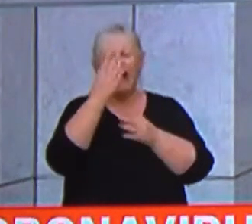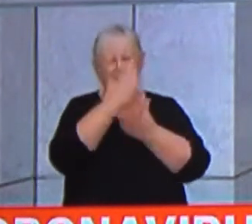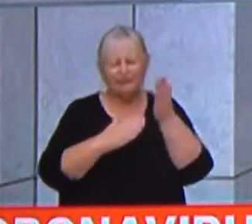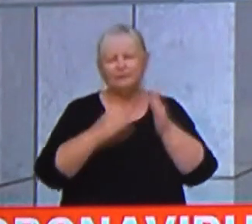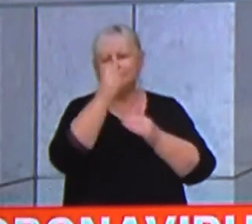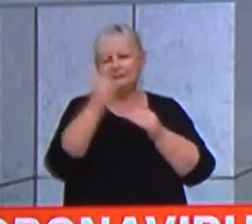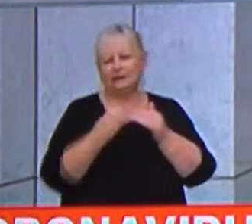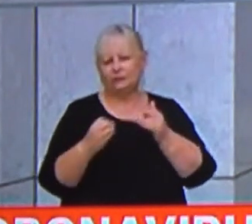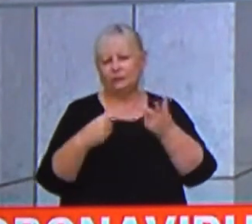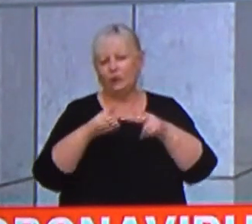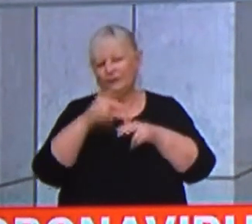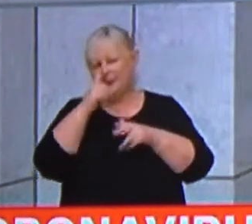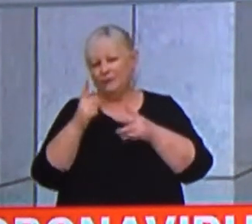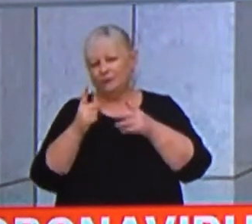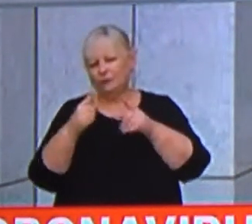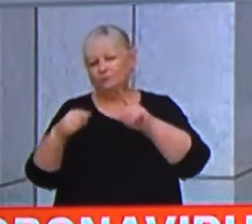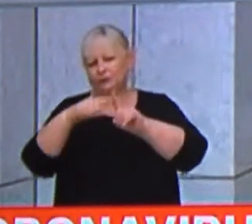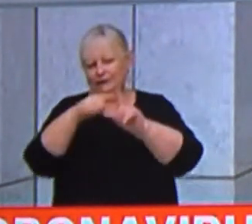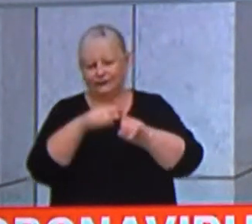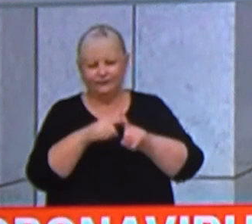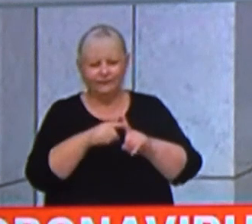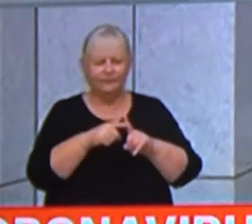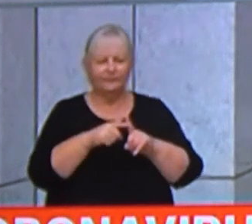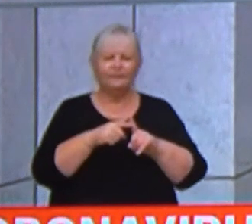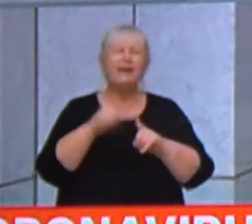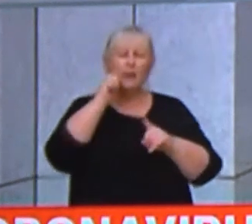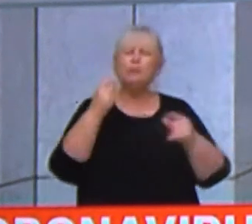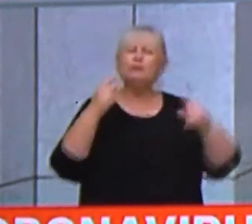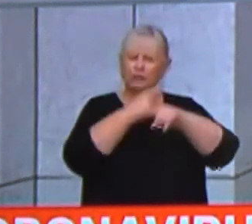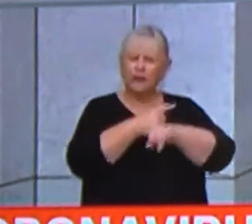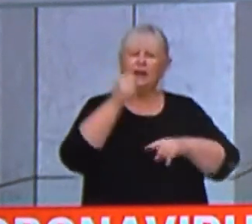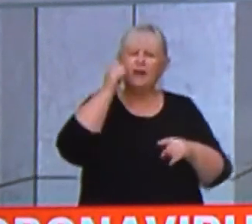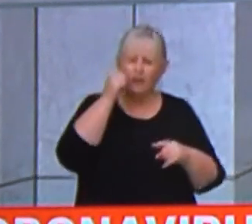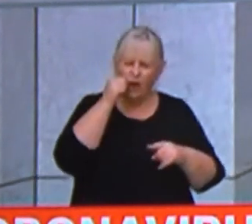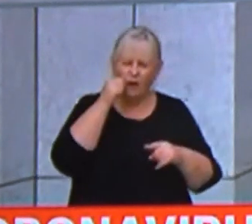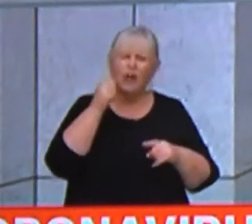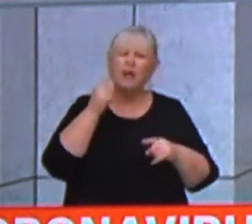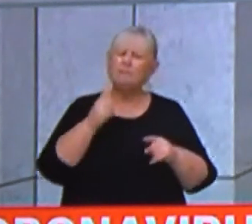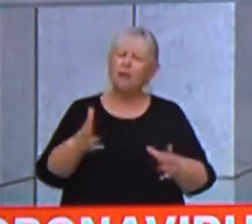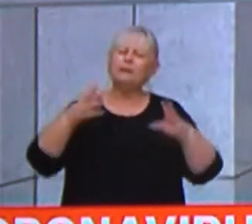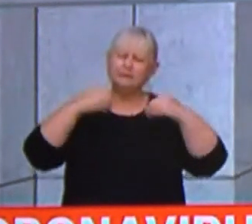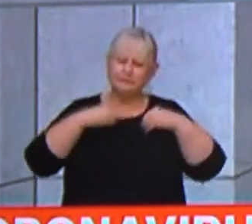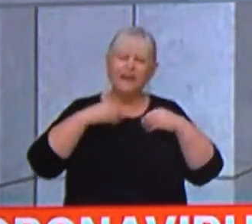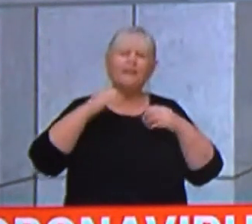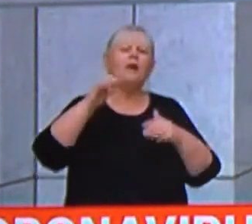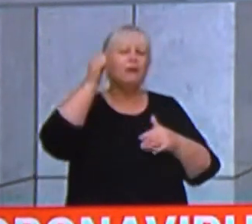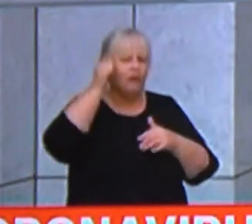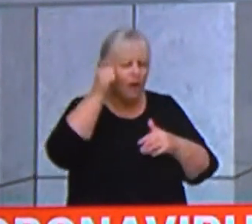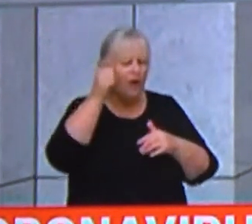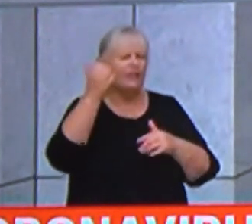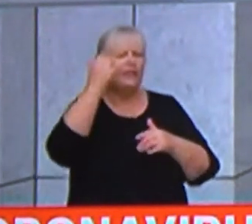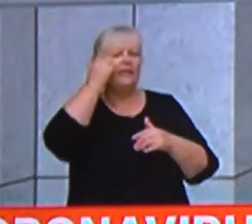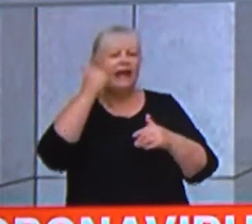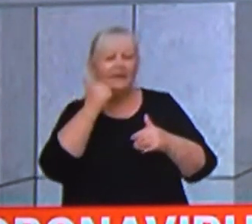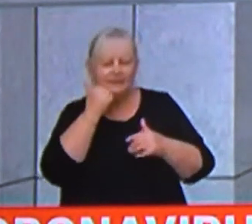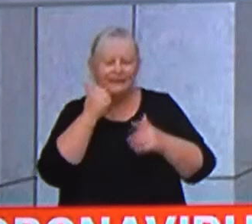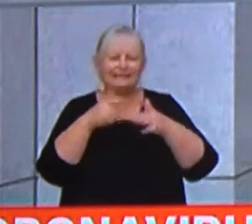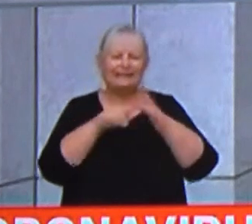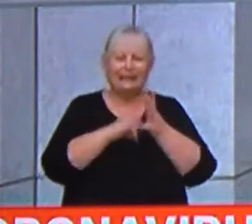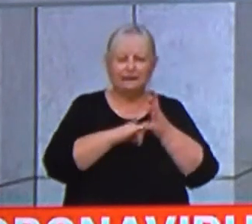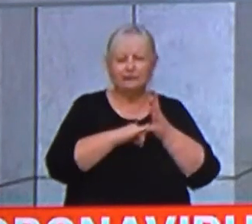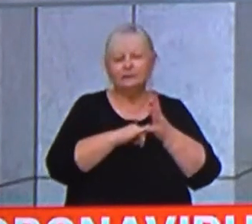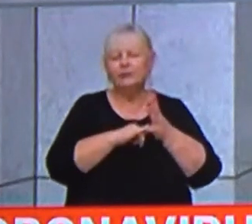the community that need it most, and that's their health care, that's their mental health, that's their protection for vulnerable Australians, and that emergency